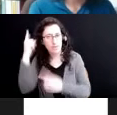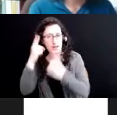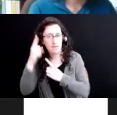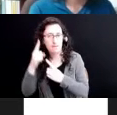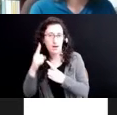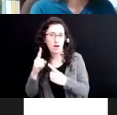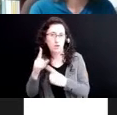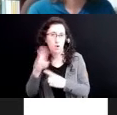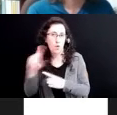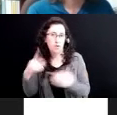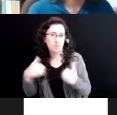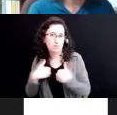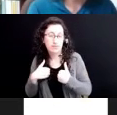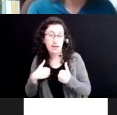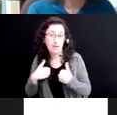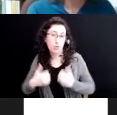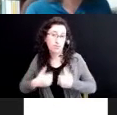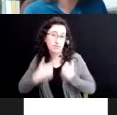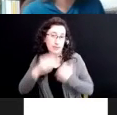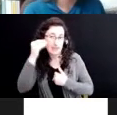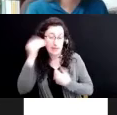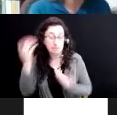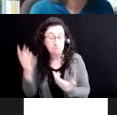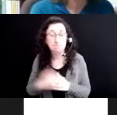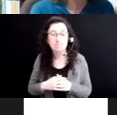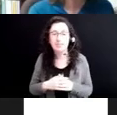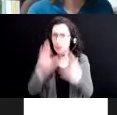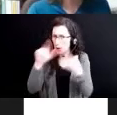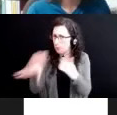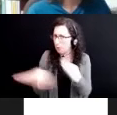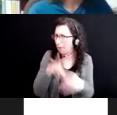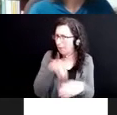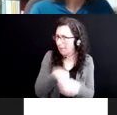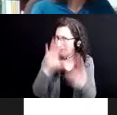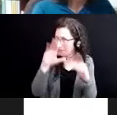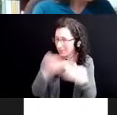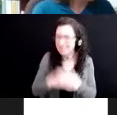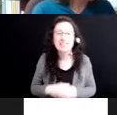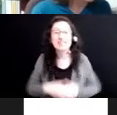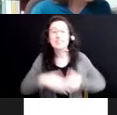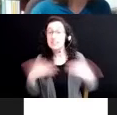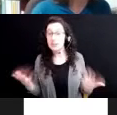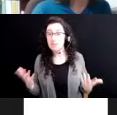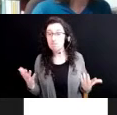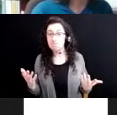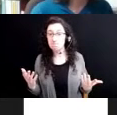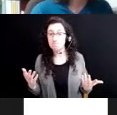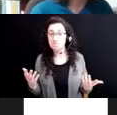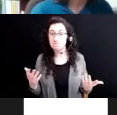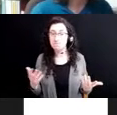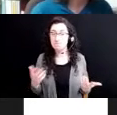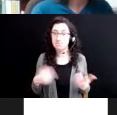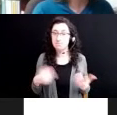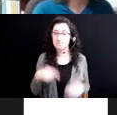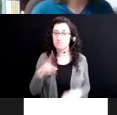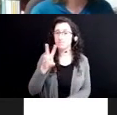if you choose to, which I hope you do. Okay, so what is